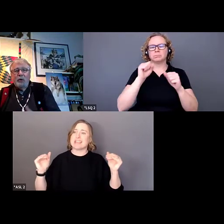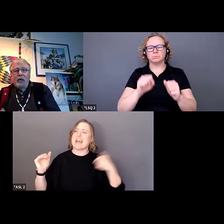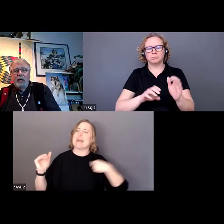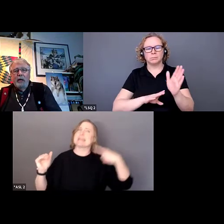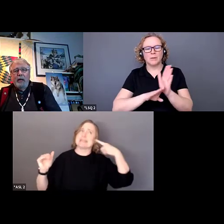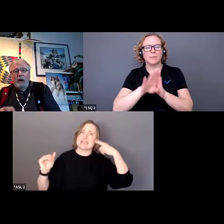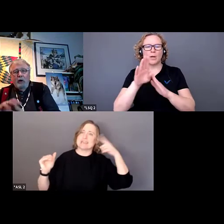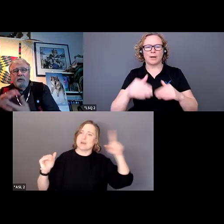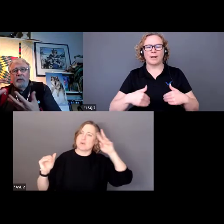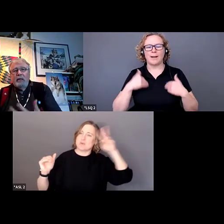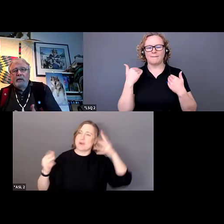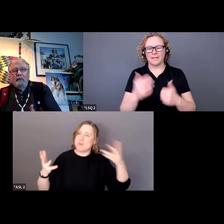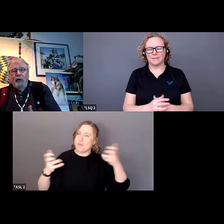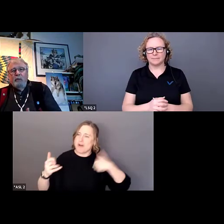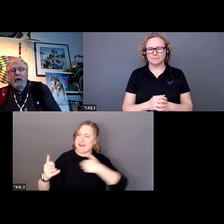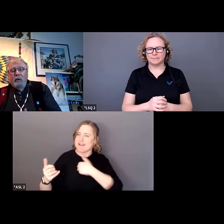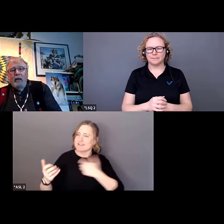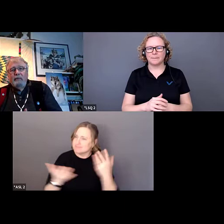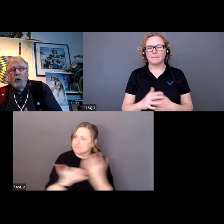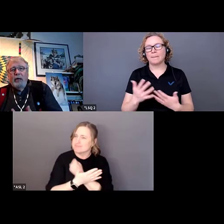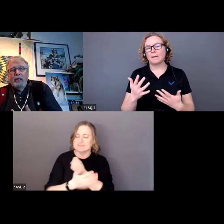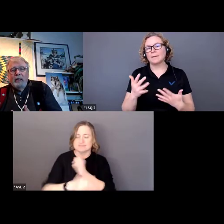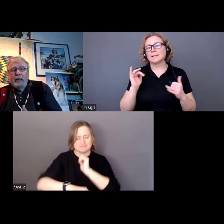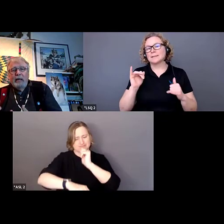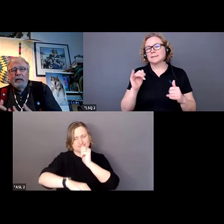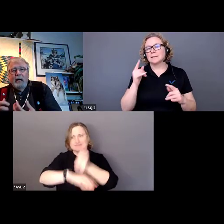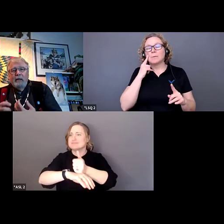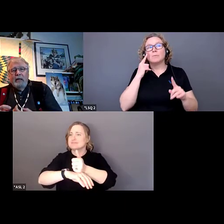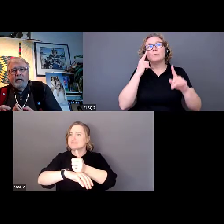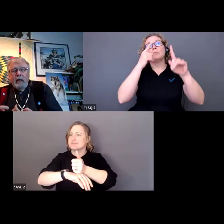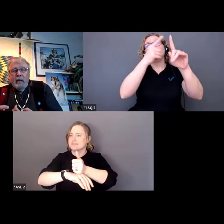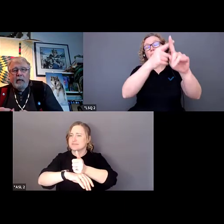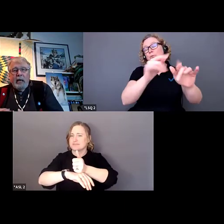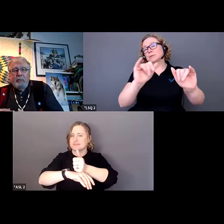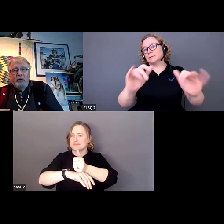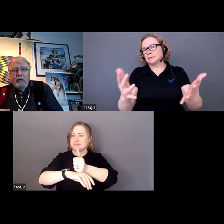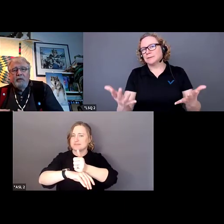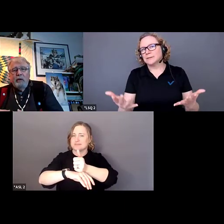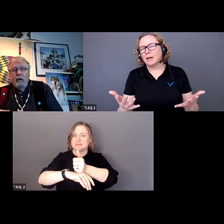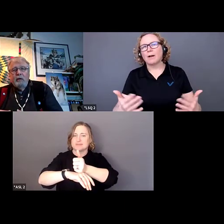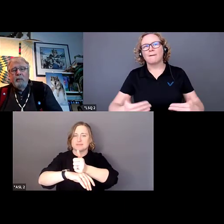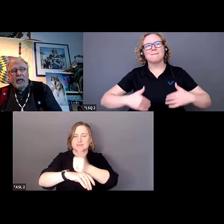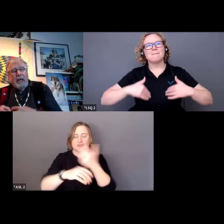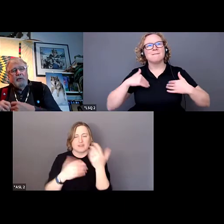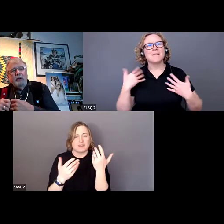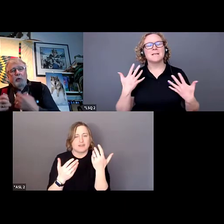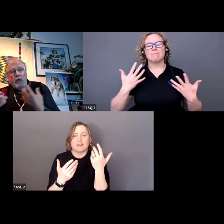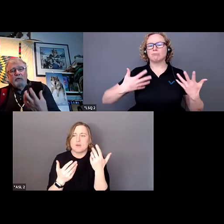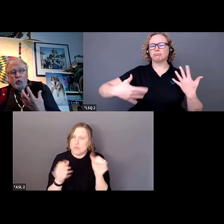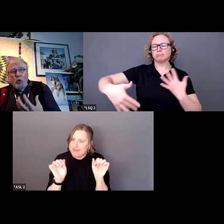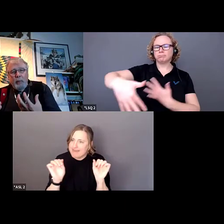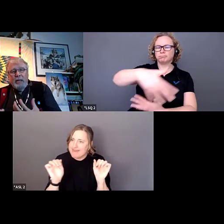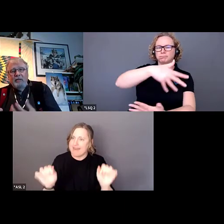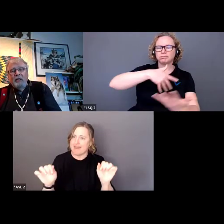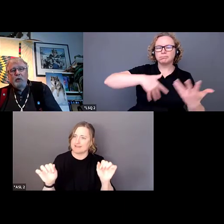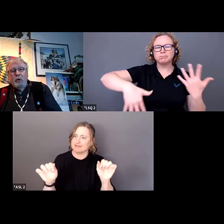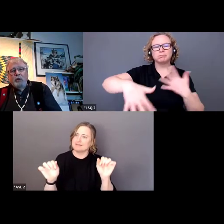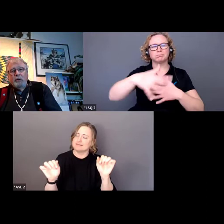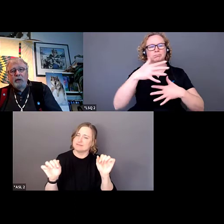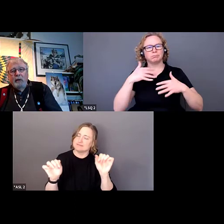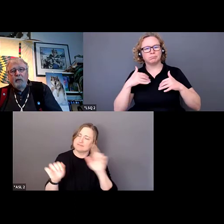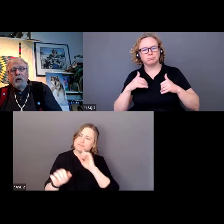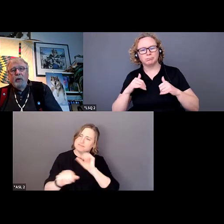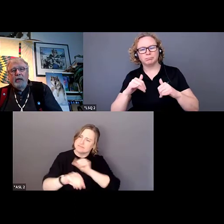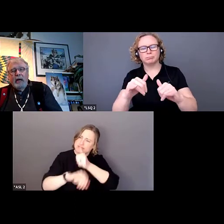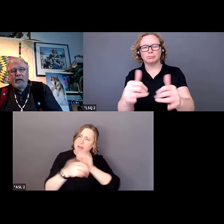us to do. And ultimately to form that way of knowing and thinking that enables us to be able to create true peace in the